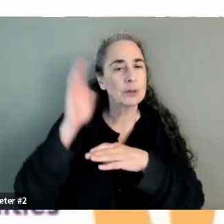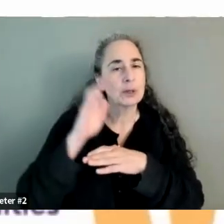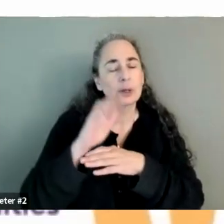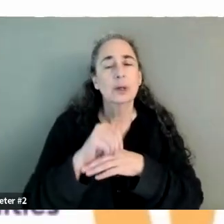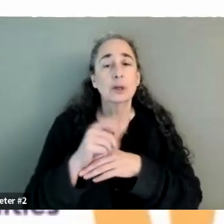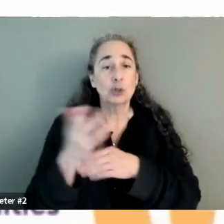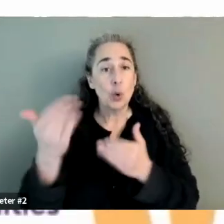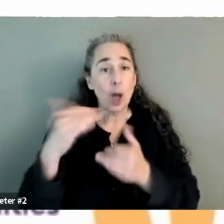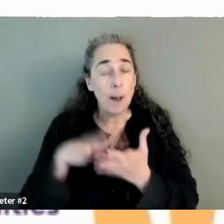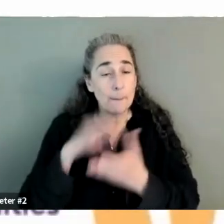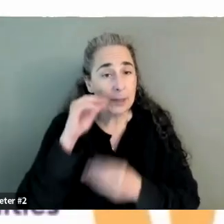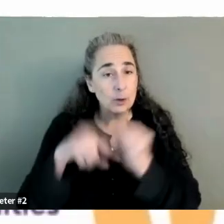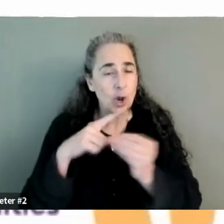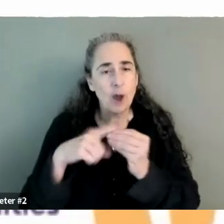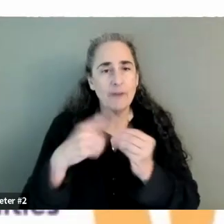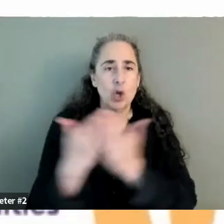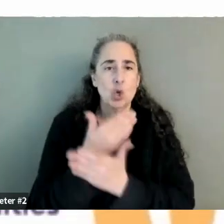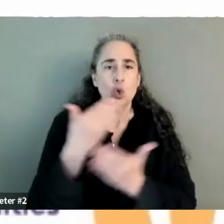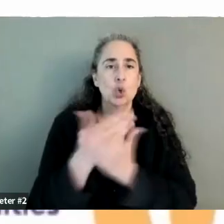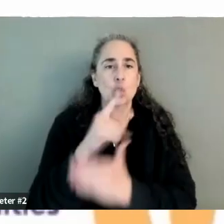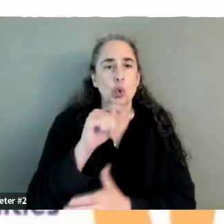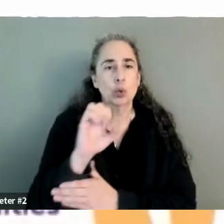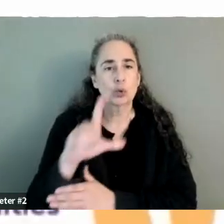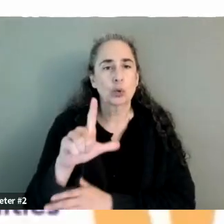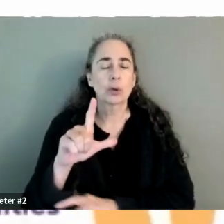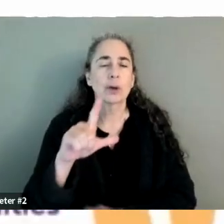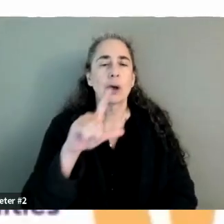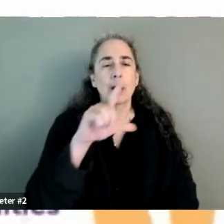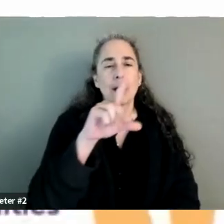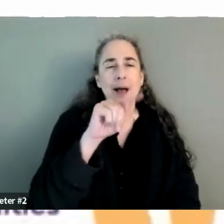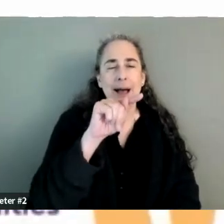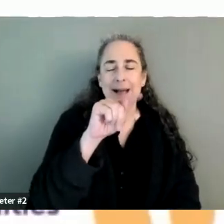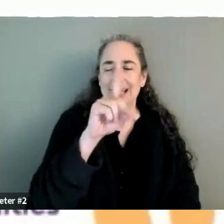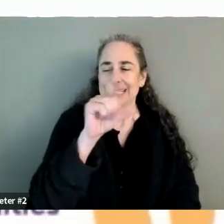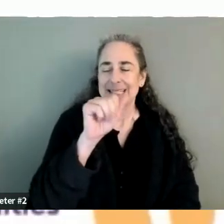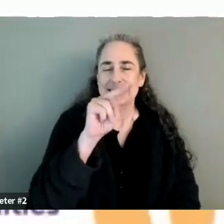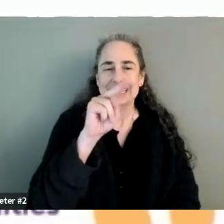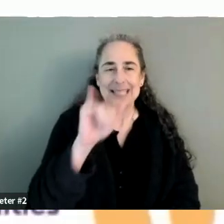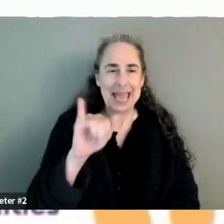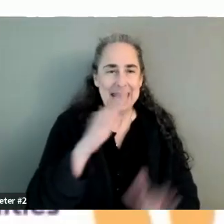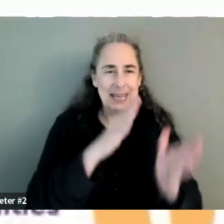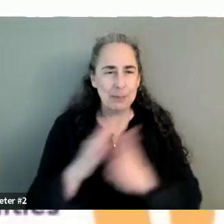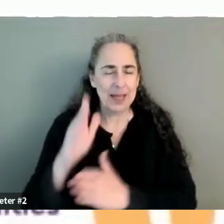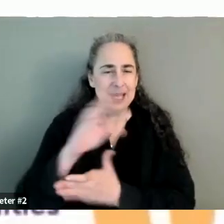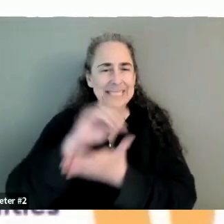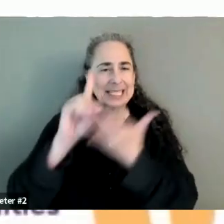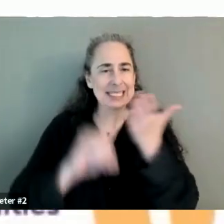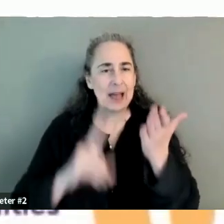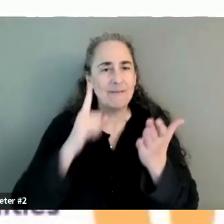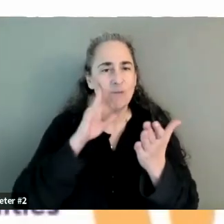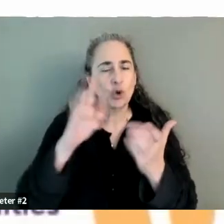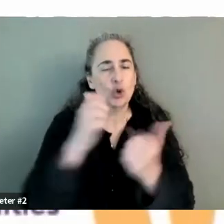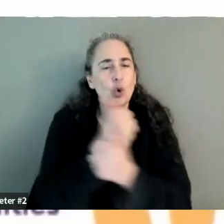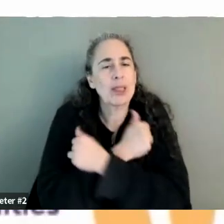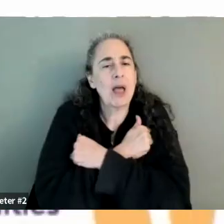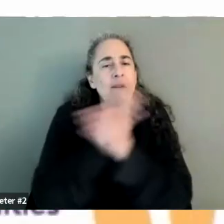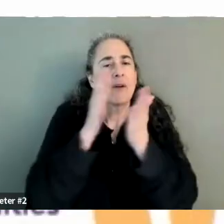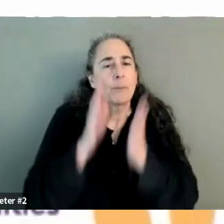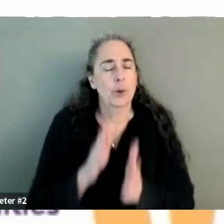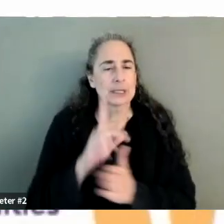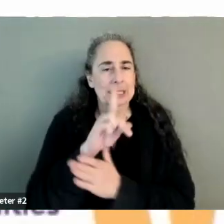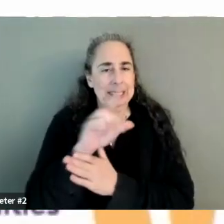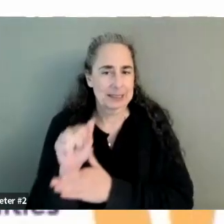So come learn about a revolutionary tool called the Danny Plan, designed for your loved one with a disability, a